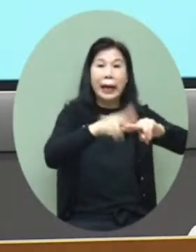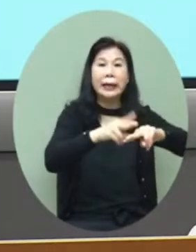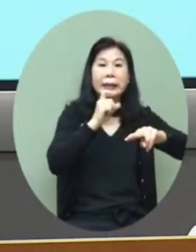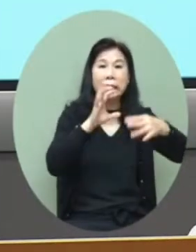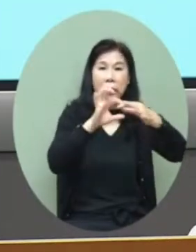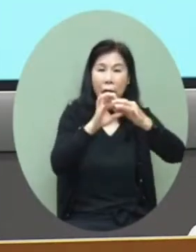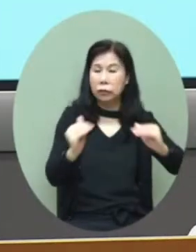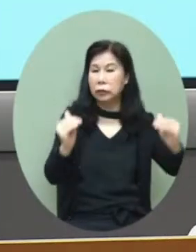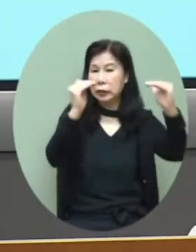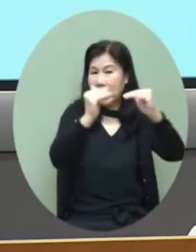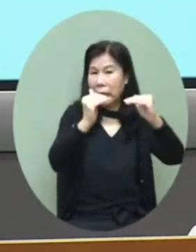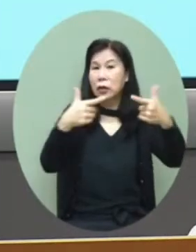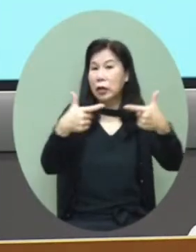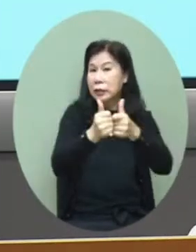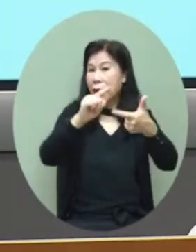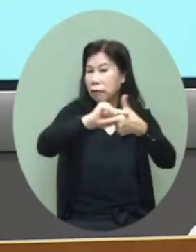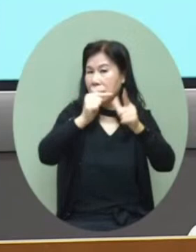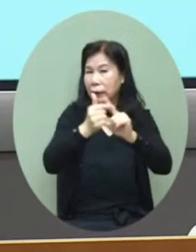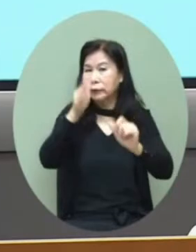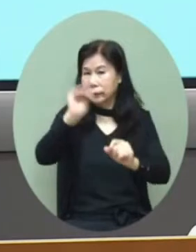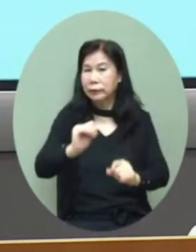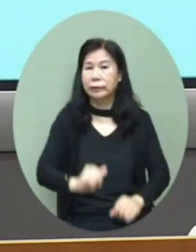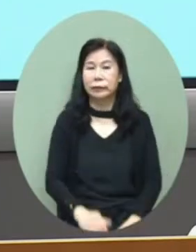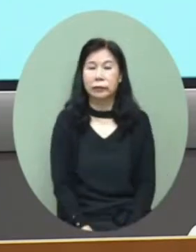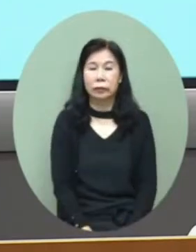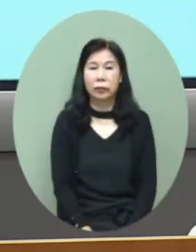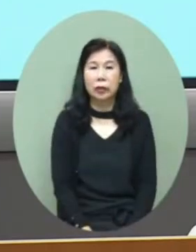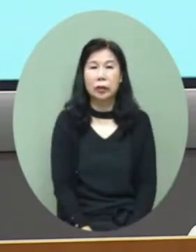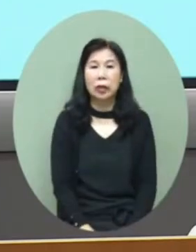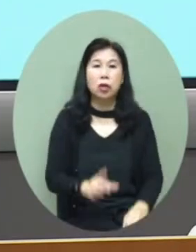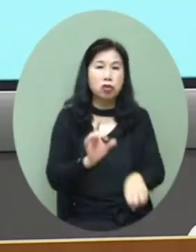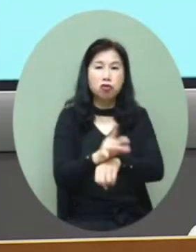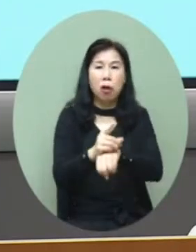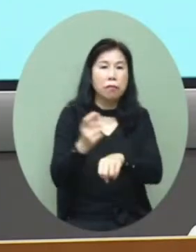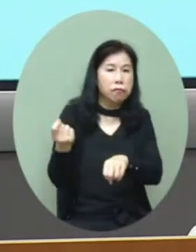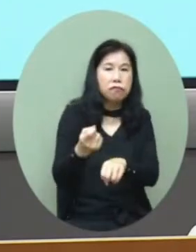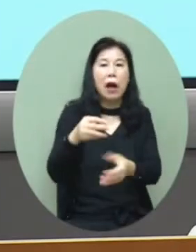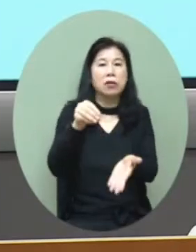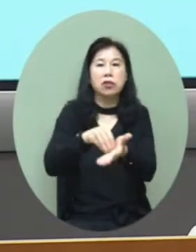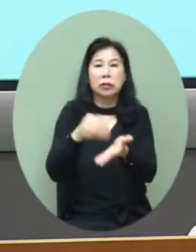We want to reduce the inconvenience, and we aim to